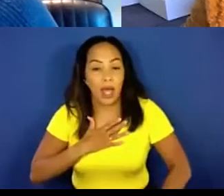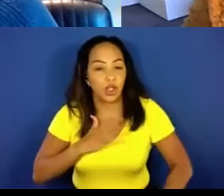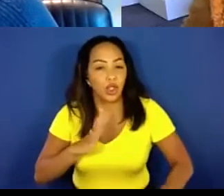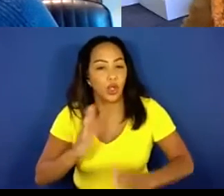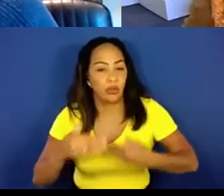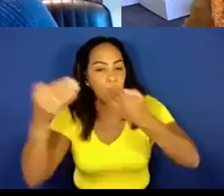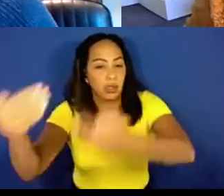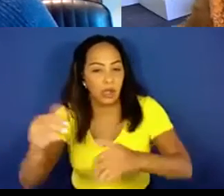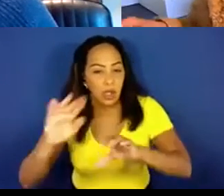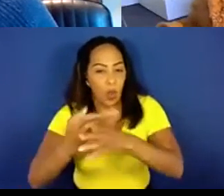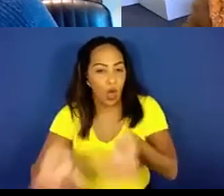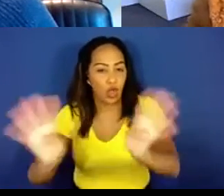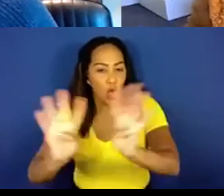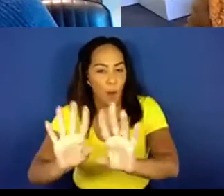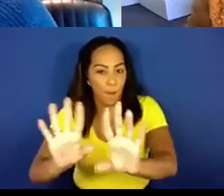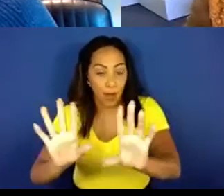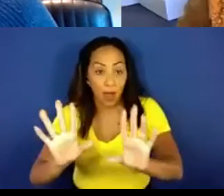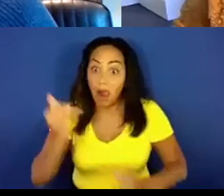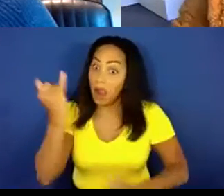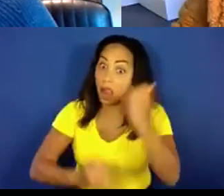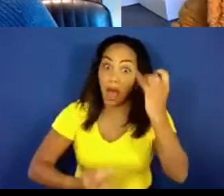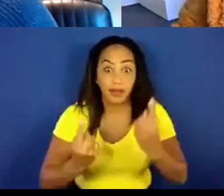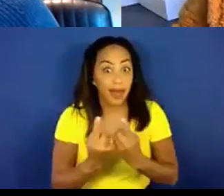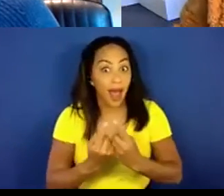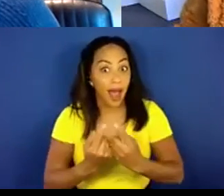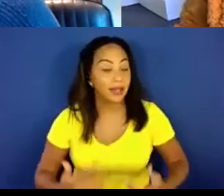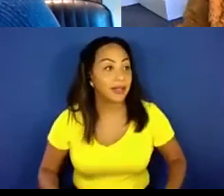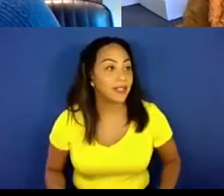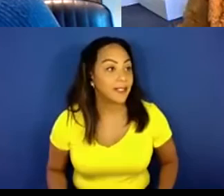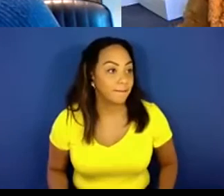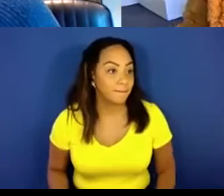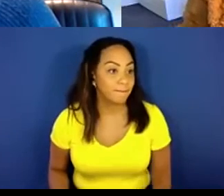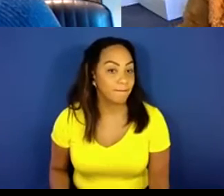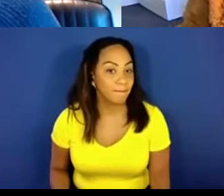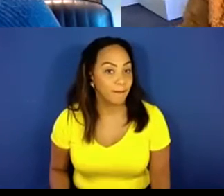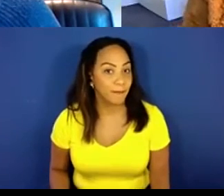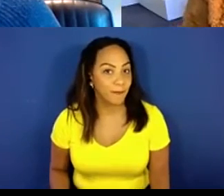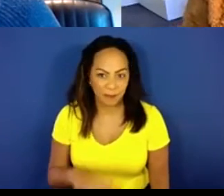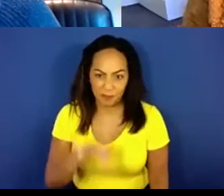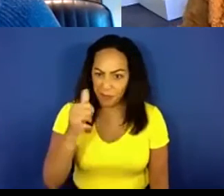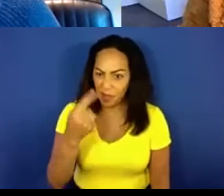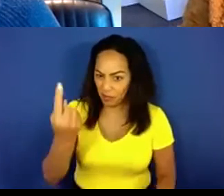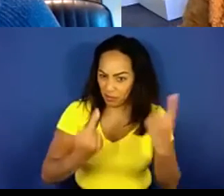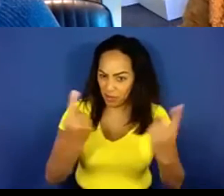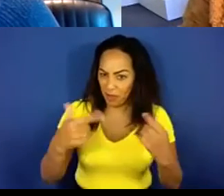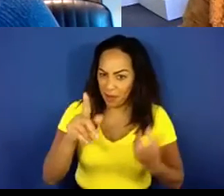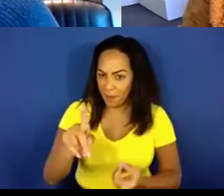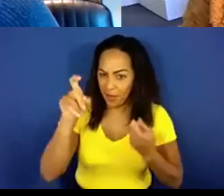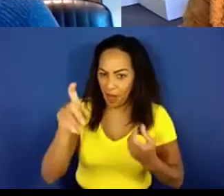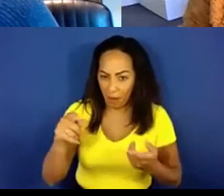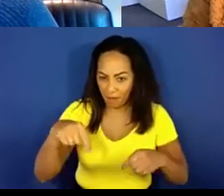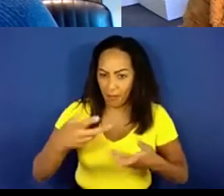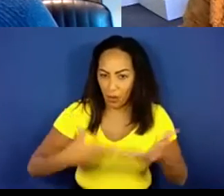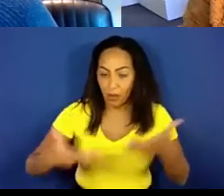So I will just say one last thing, which is I'm sure people picked up from the conversation, the partnership, Voice and